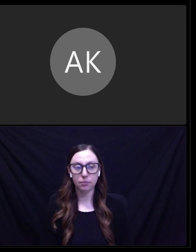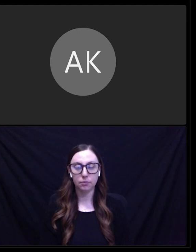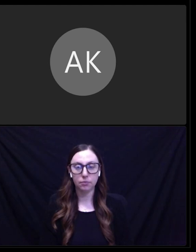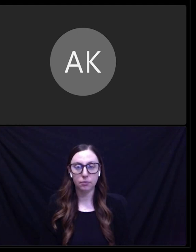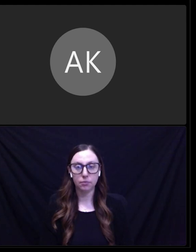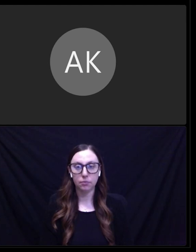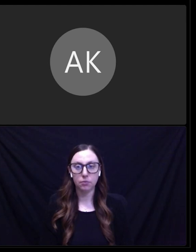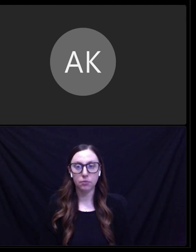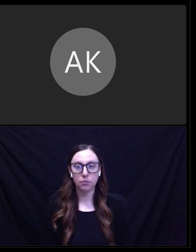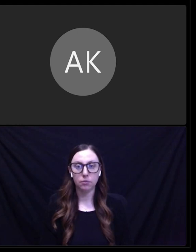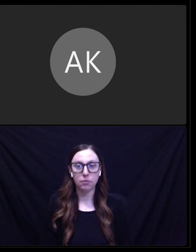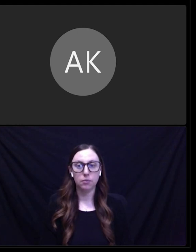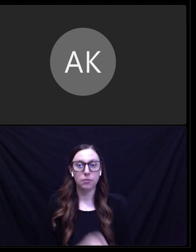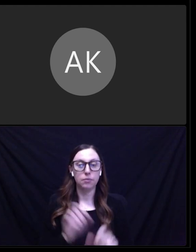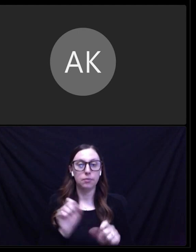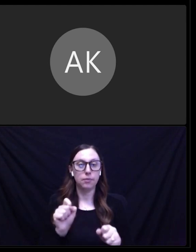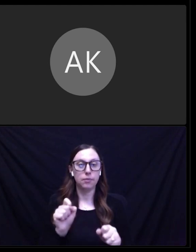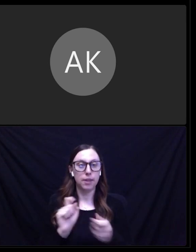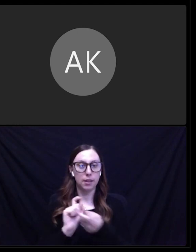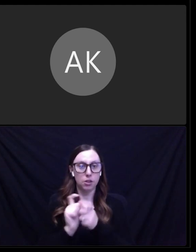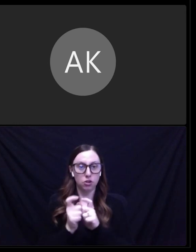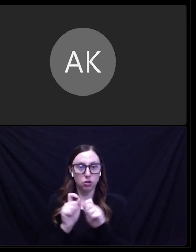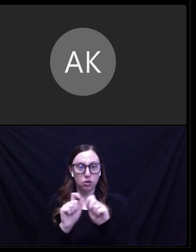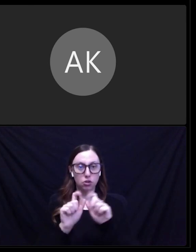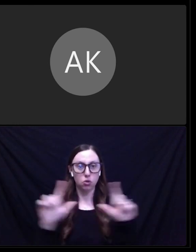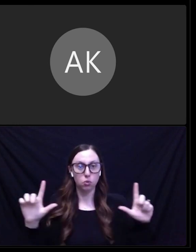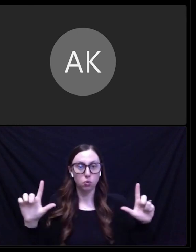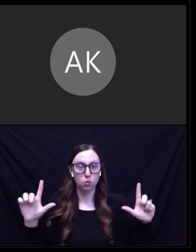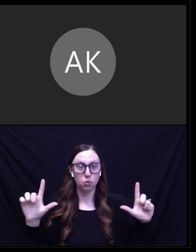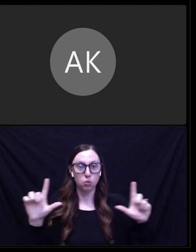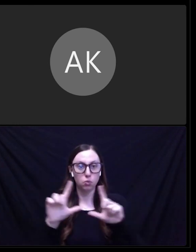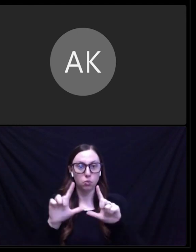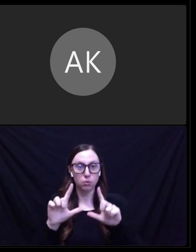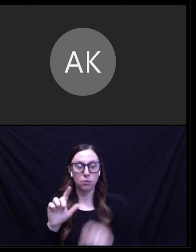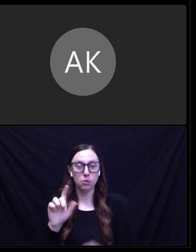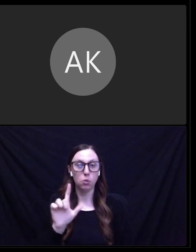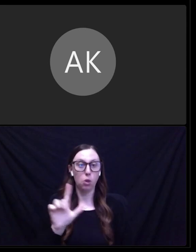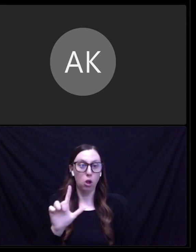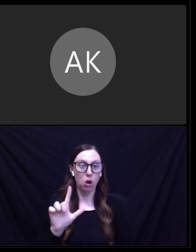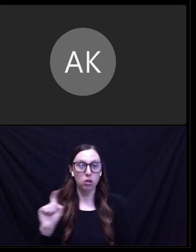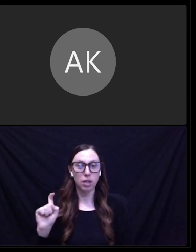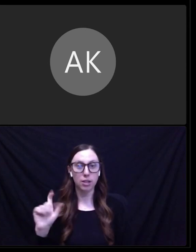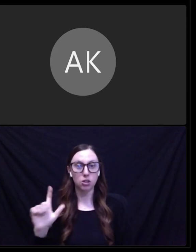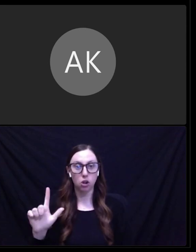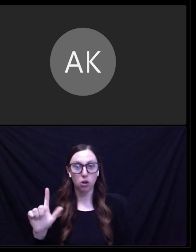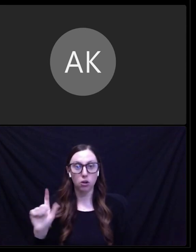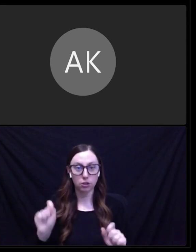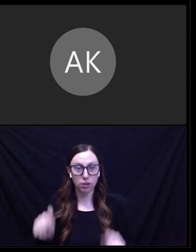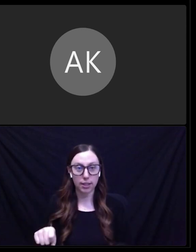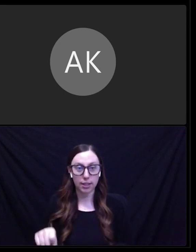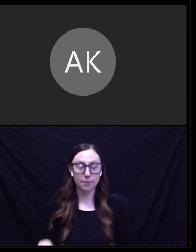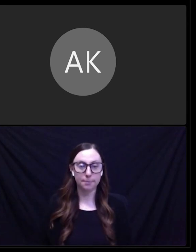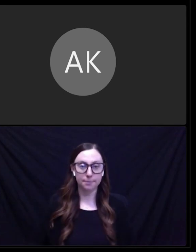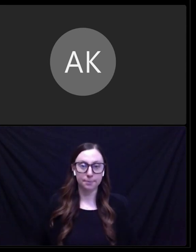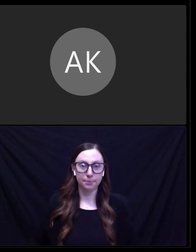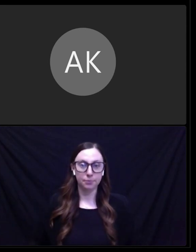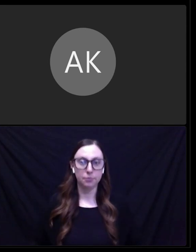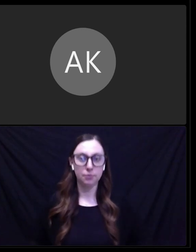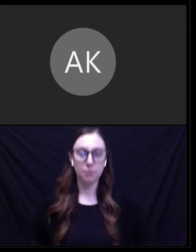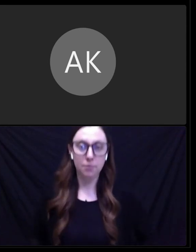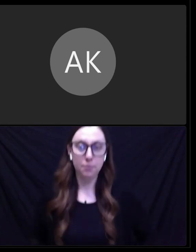I can change my zoom to large or extra large. I'm going to change it back to default. I can switch